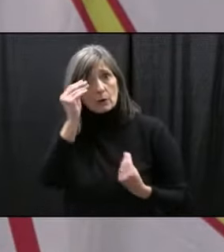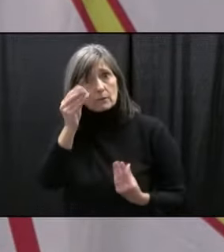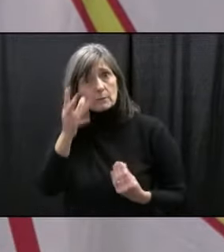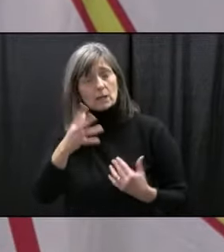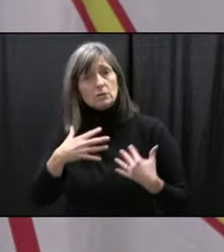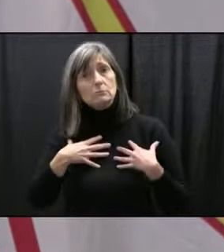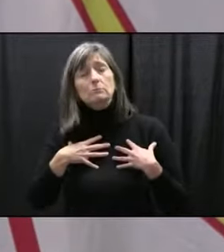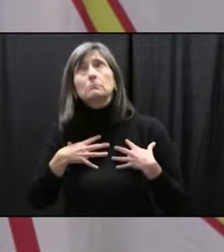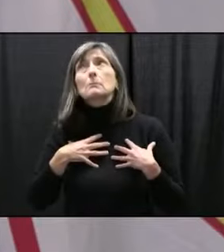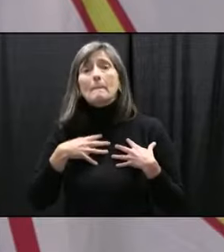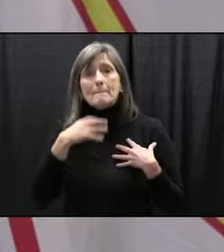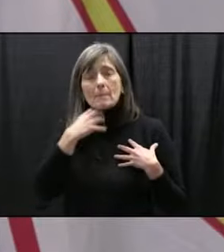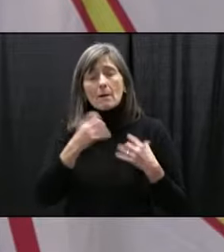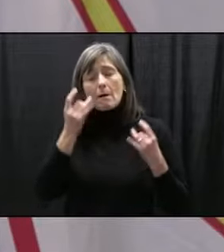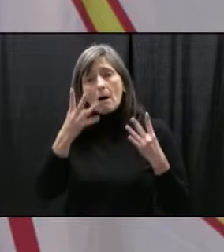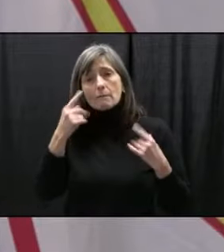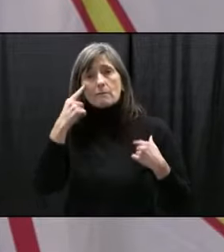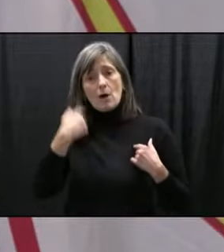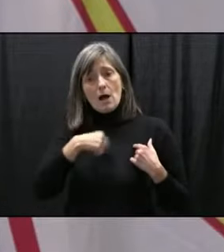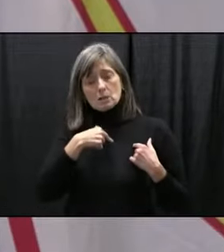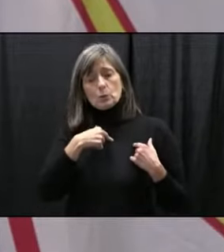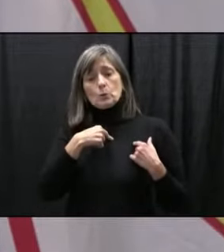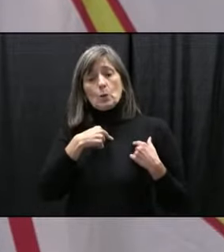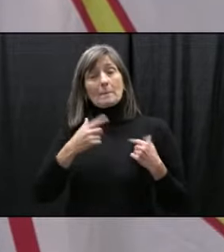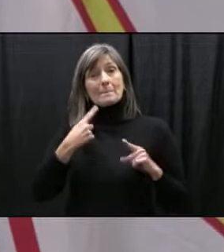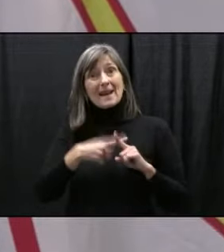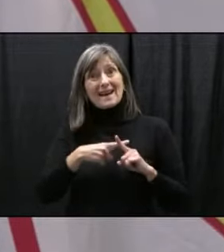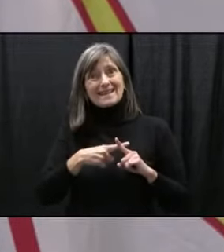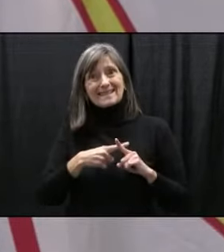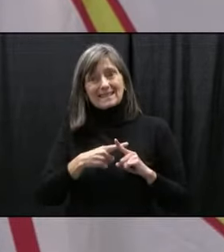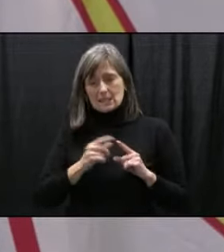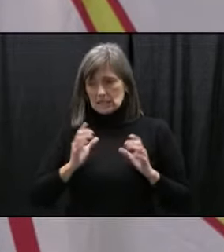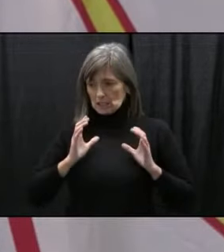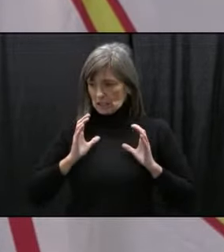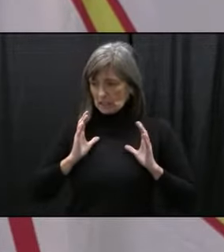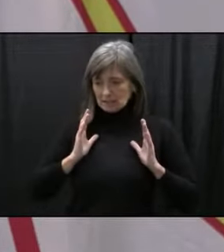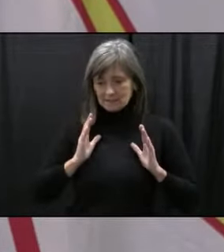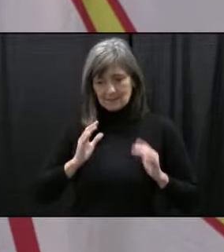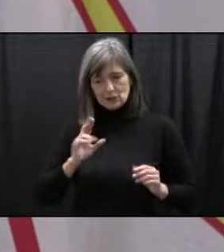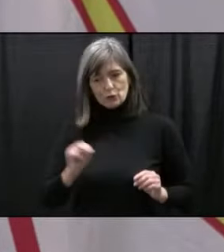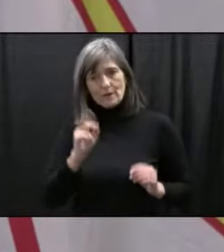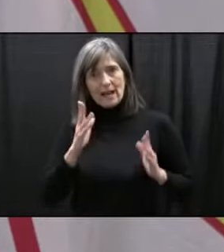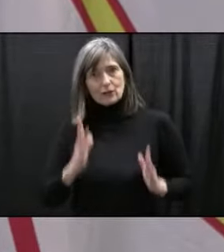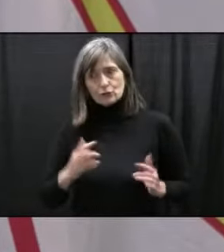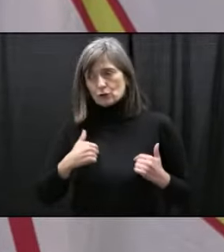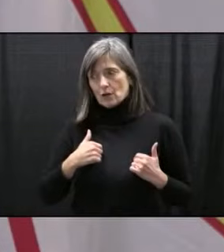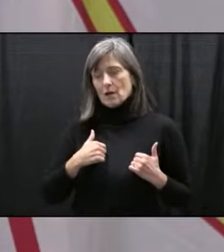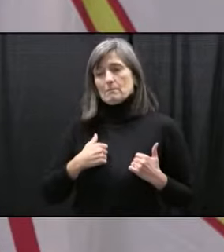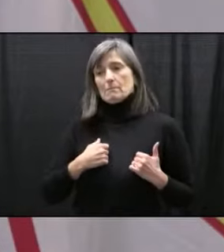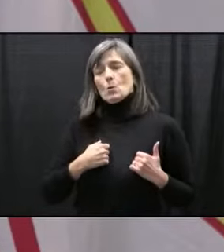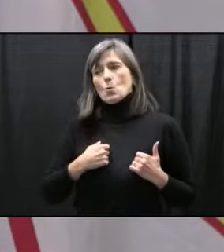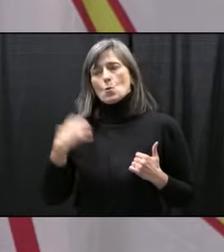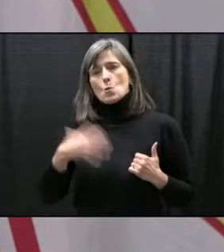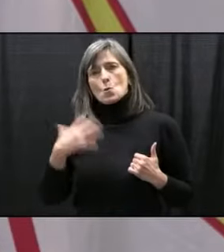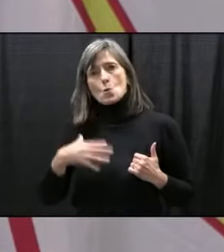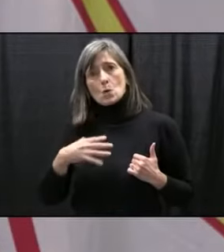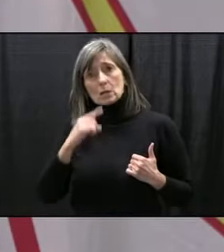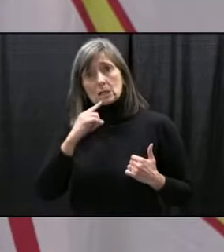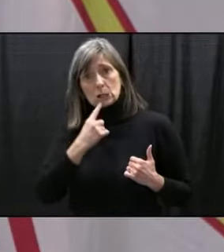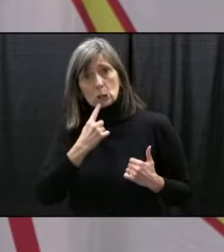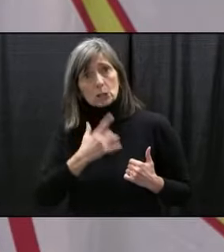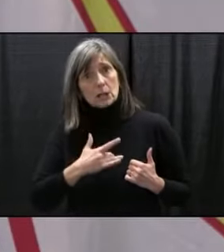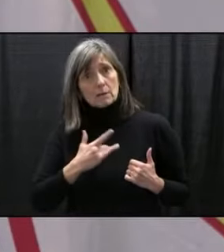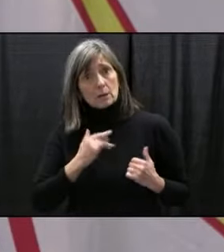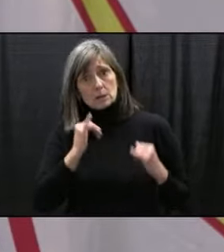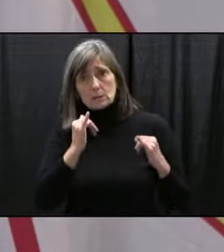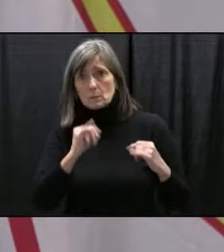a public, as citizens, to find ourselves in this situation. So we're not downplaying that at all, and we feel the pain of what